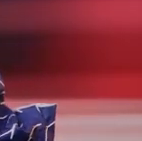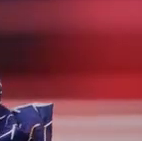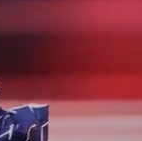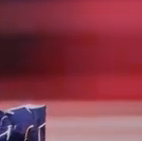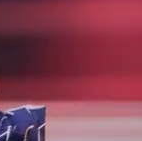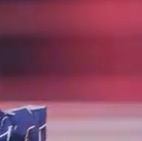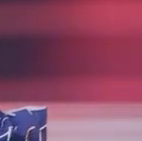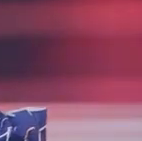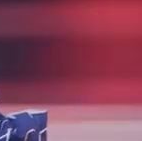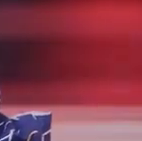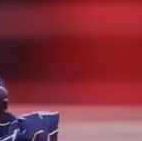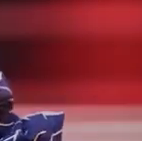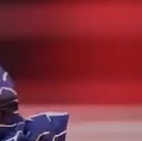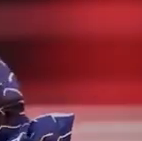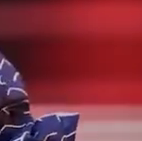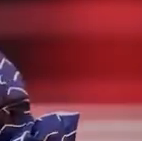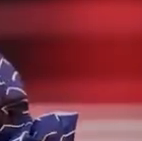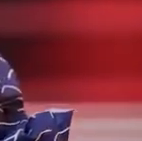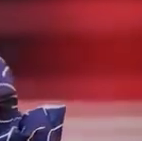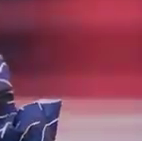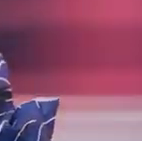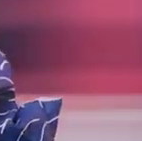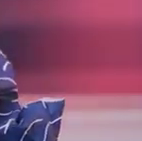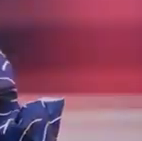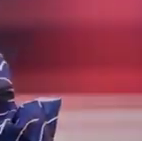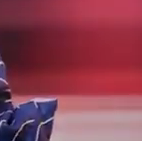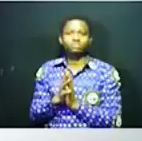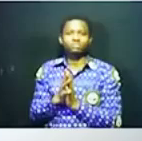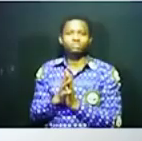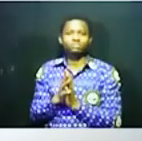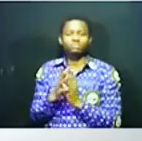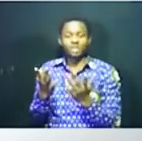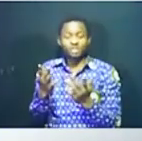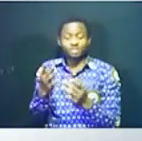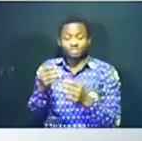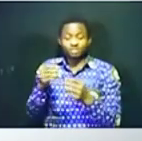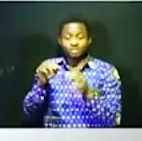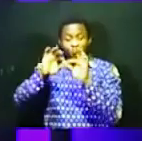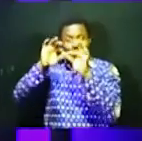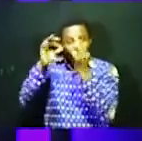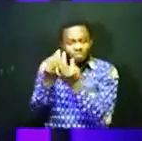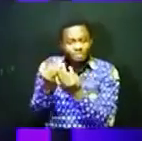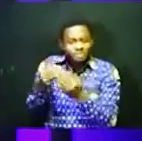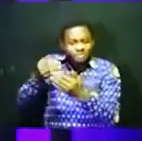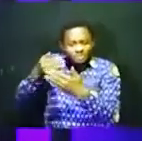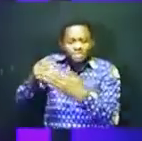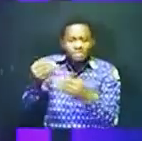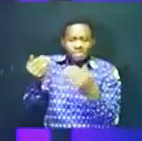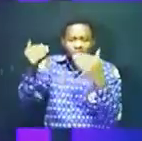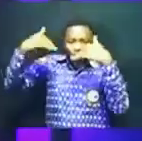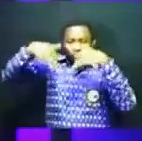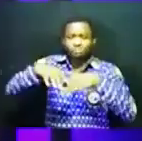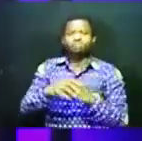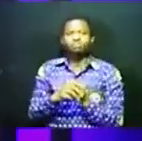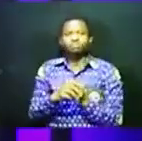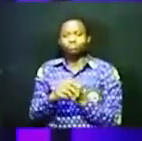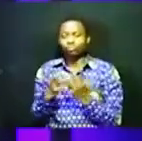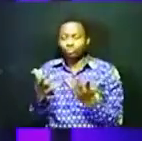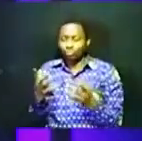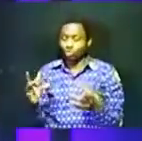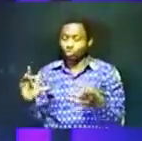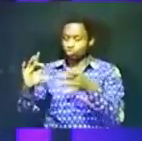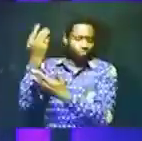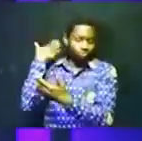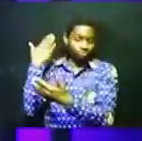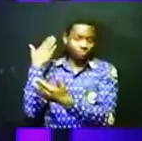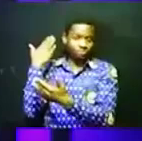Kindly check them out. Thank you for watching. Stay blessed. So let us connect to last week's message by